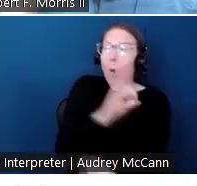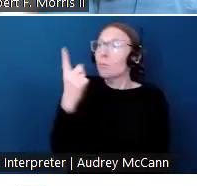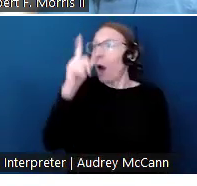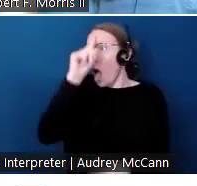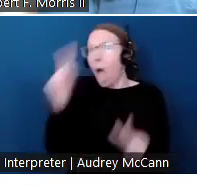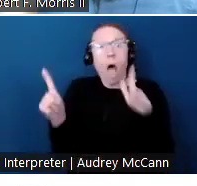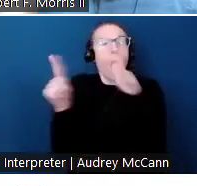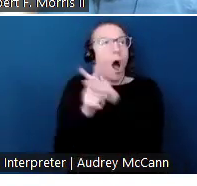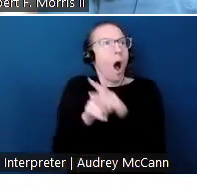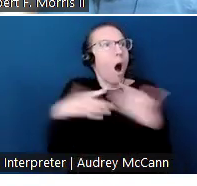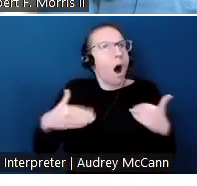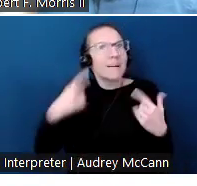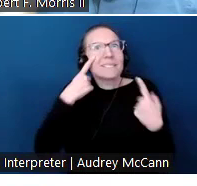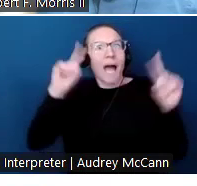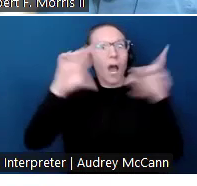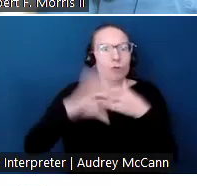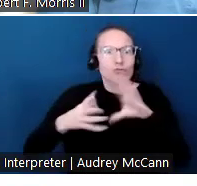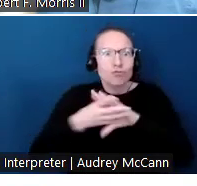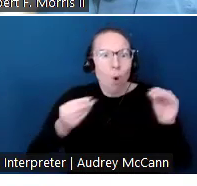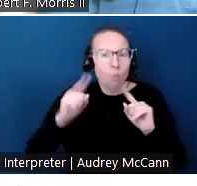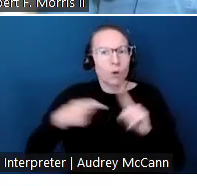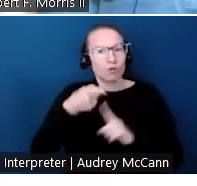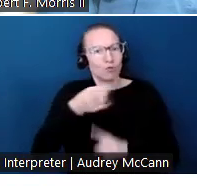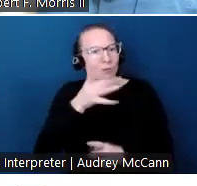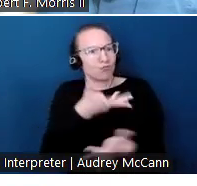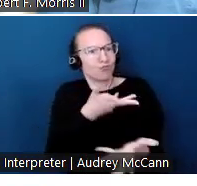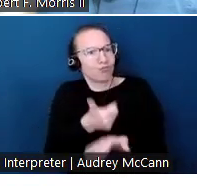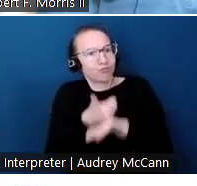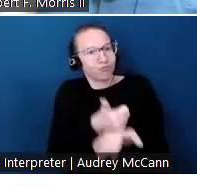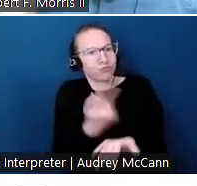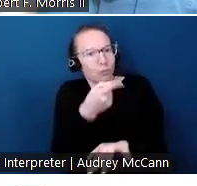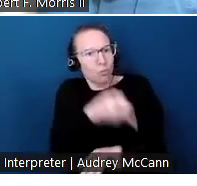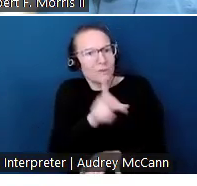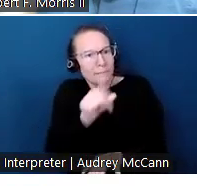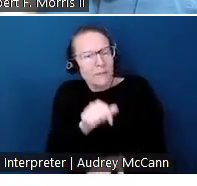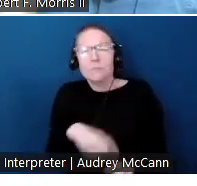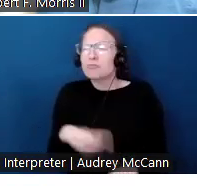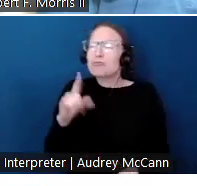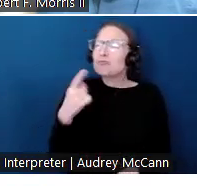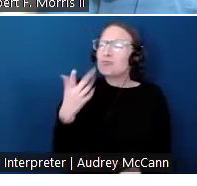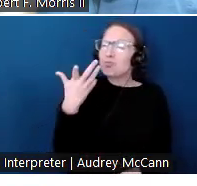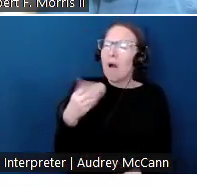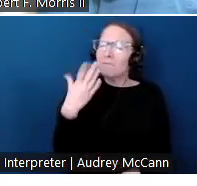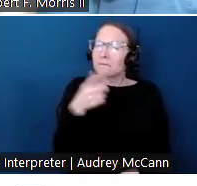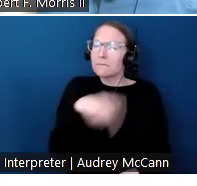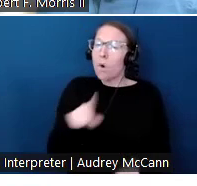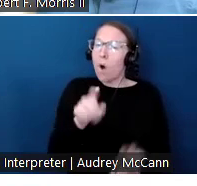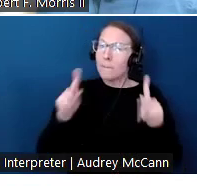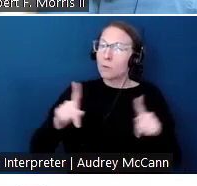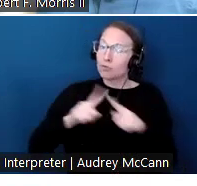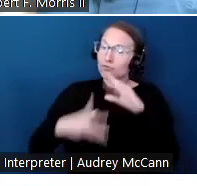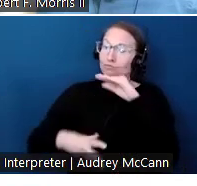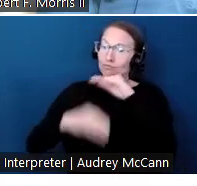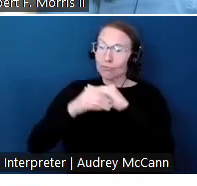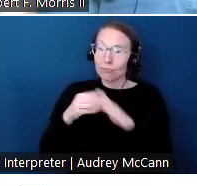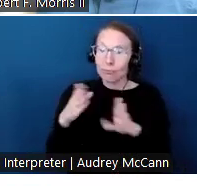story of working with someone with a disability. But just want to give everyone an opportunity to add anything else on here before we